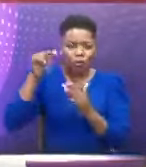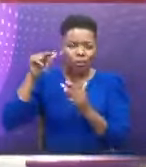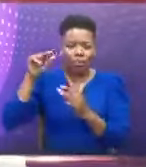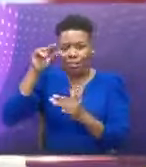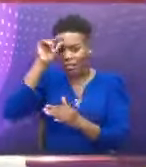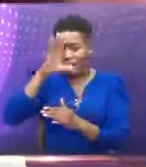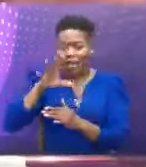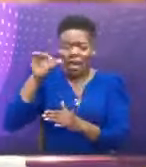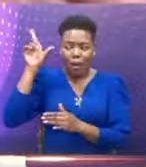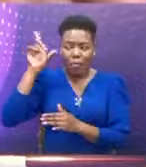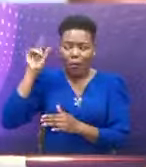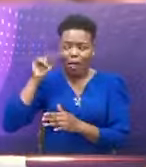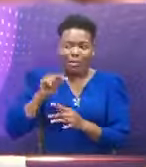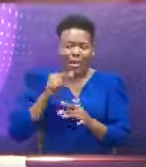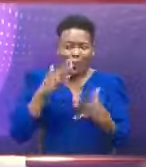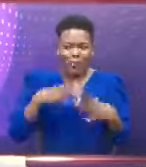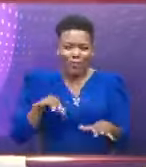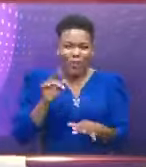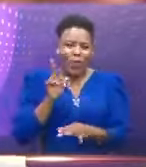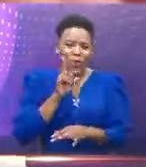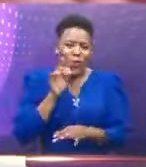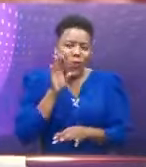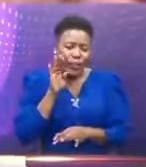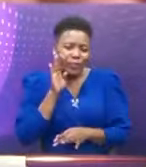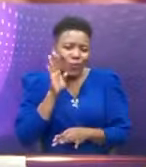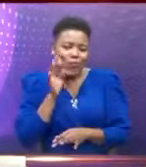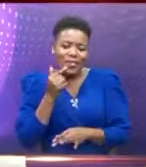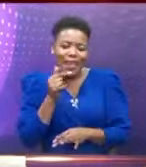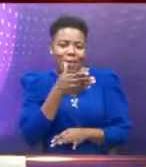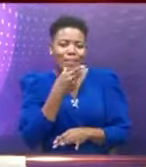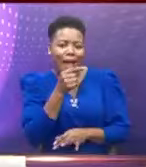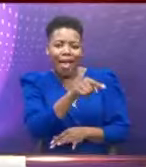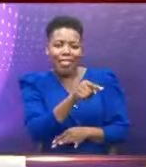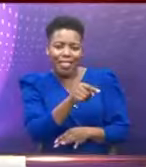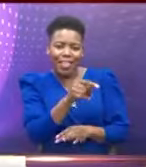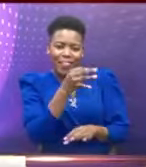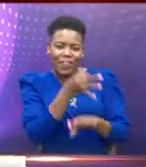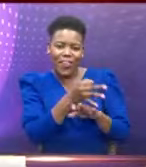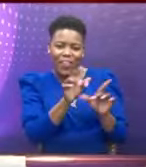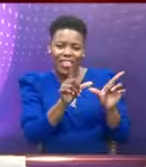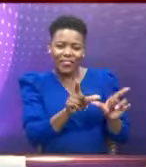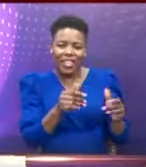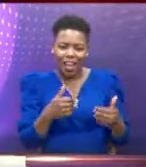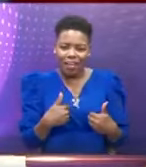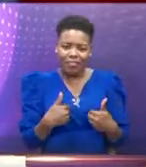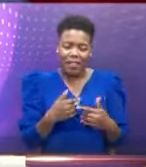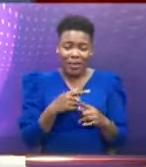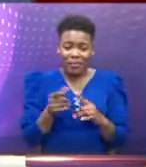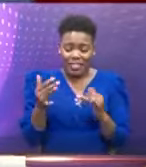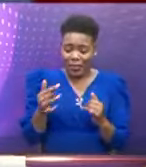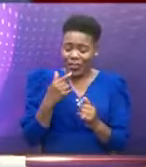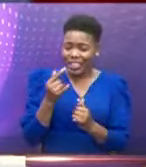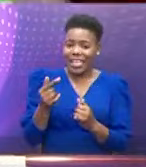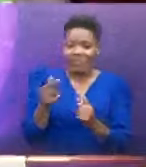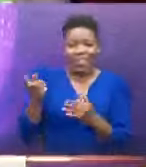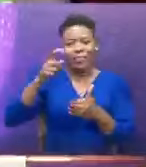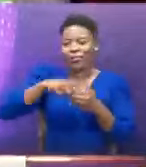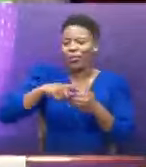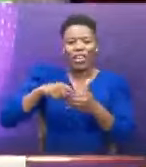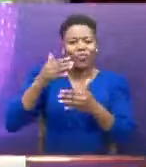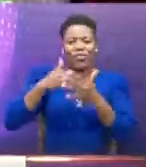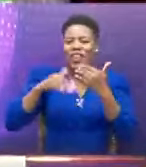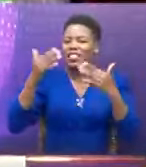kamano. Joho koni kata obero nine othecho duoko mar dimugol e sekondar. Oseri en nyake mbalere kendo en kod digri